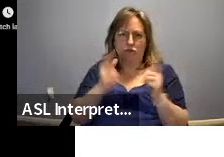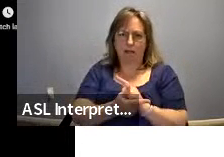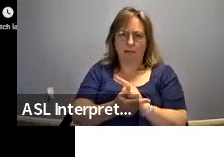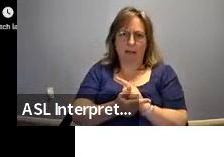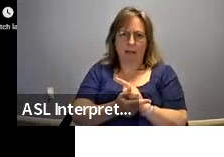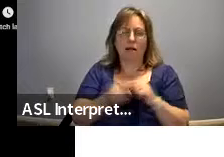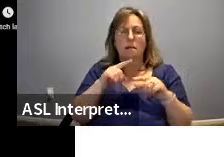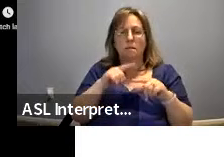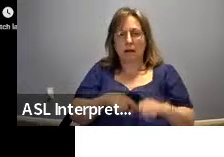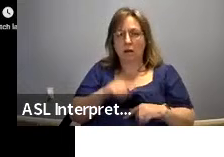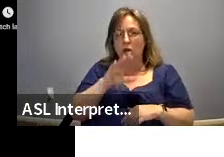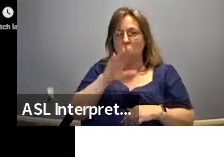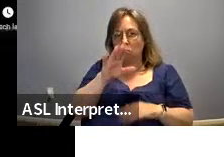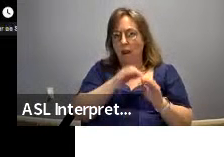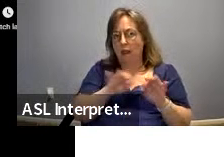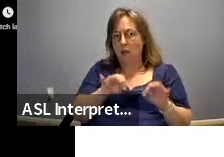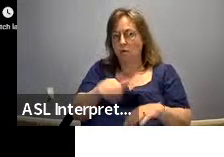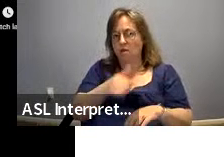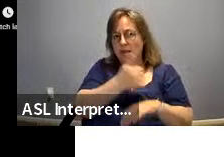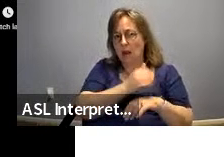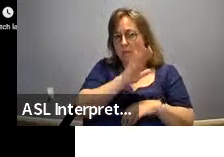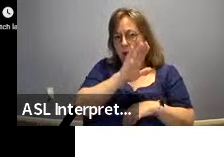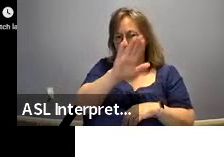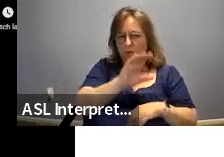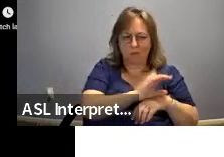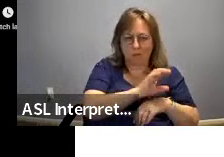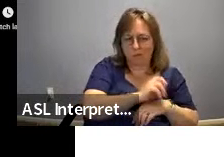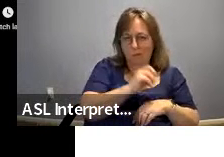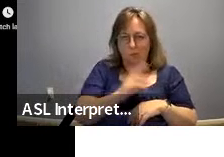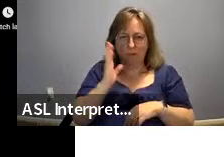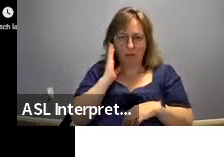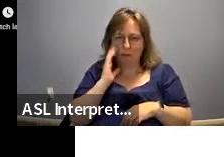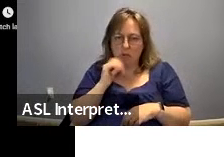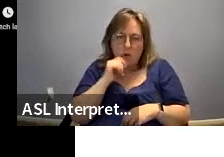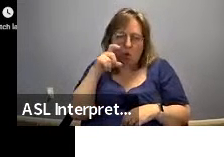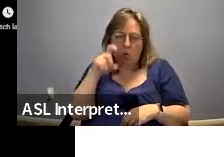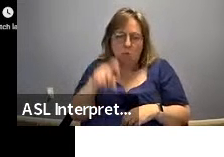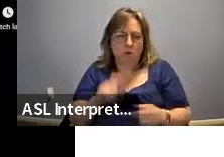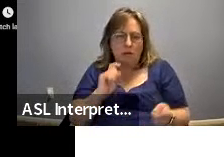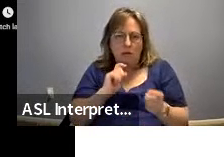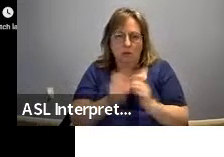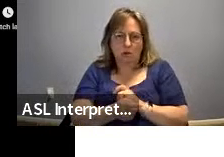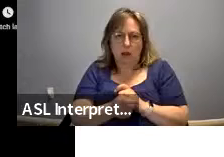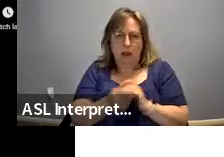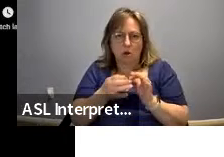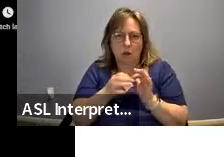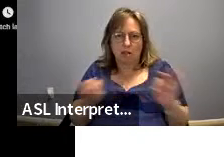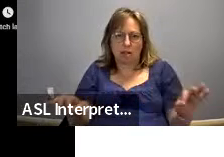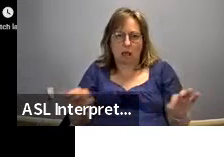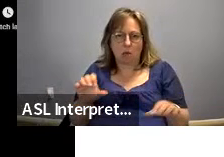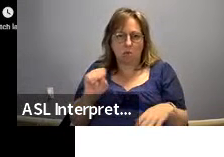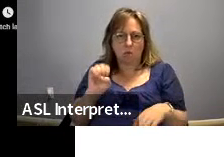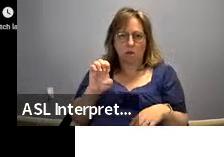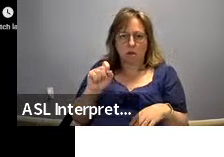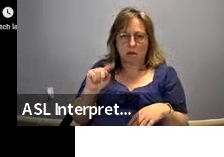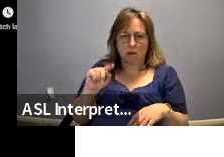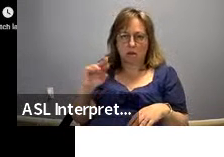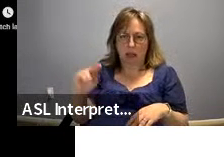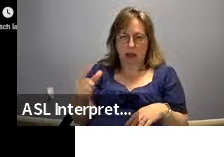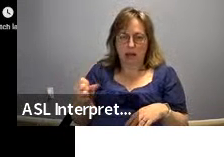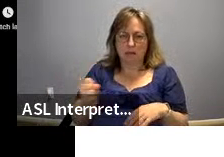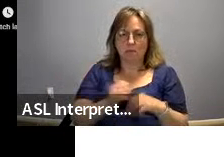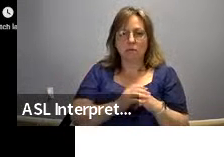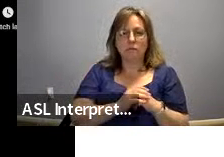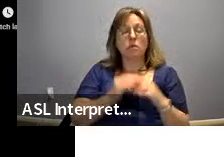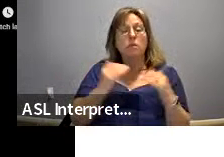your device. So no need to worry about changing language settings in Seesaw. If we can go to the next